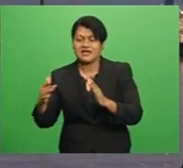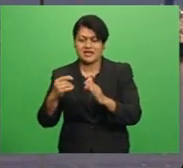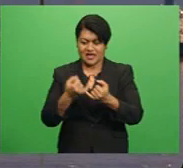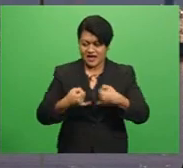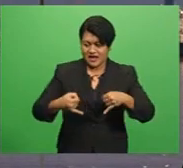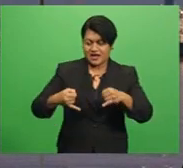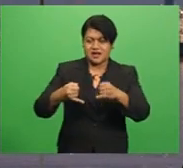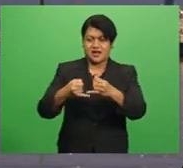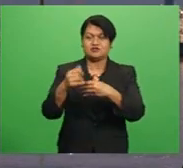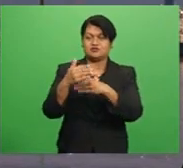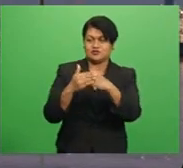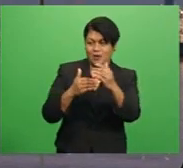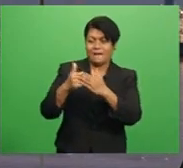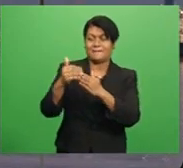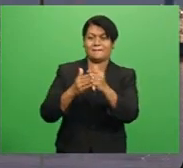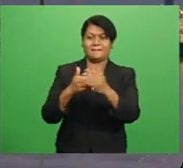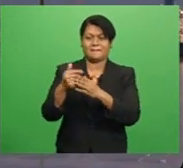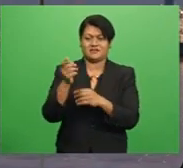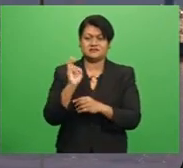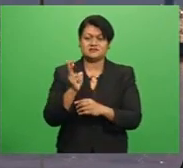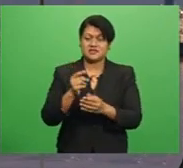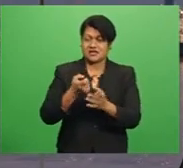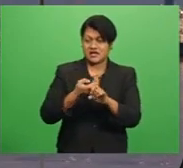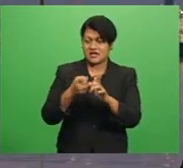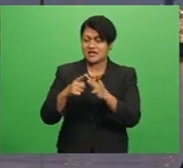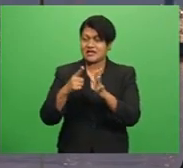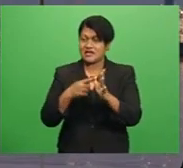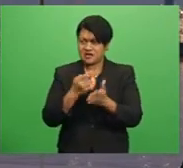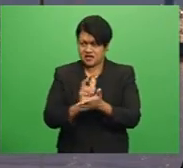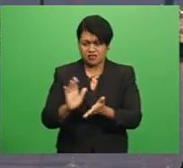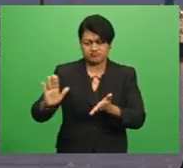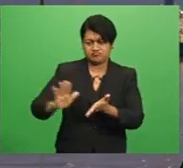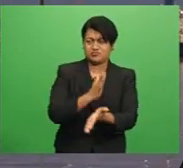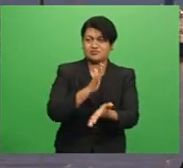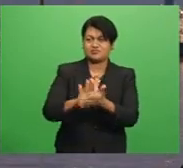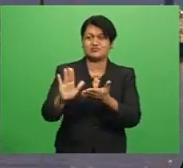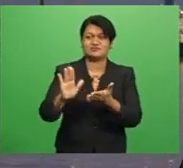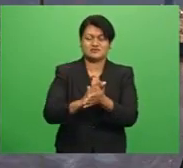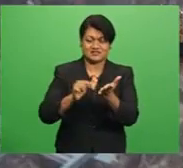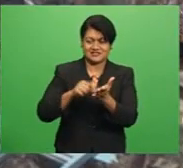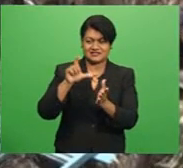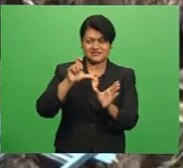shelters. Kia was hit severely by TCYASA. Eleanor Turangaivu reports.